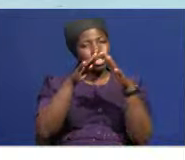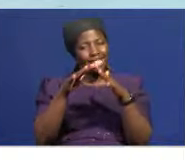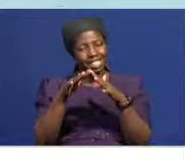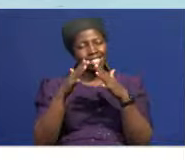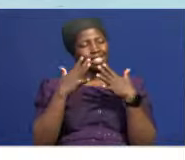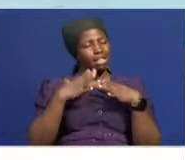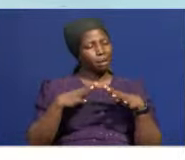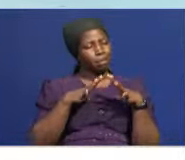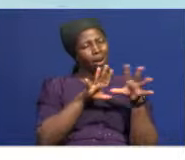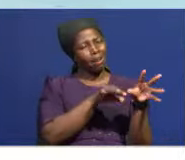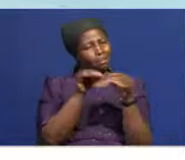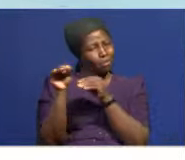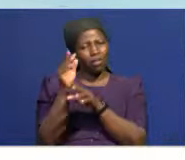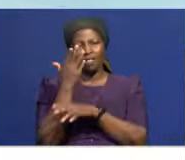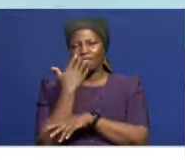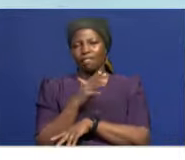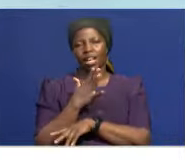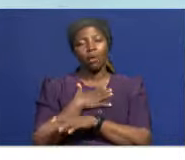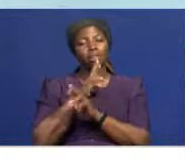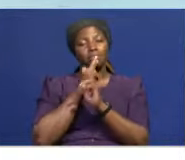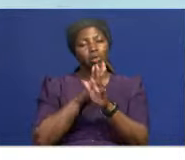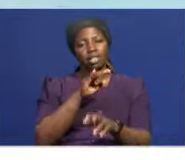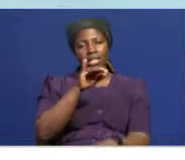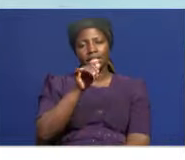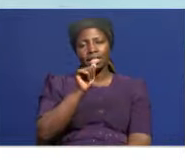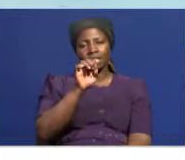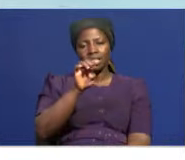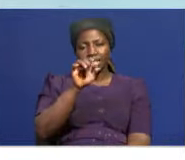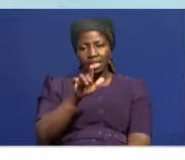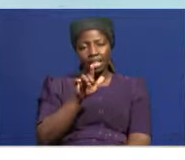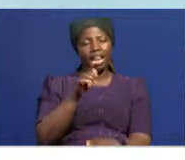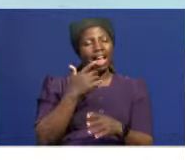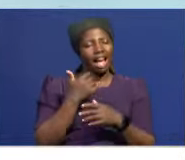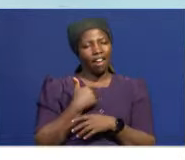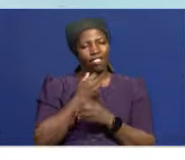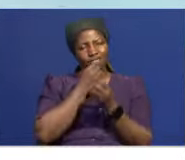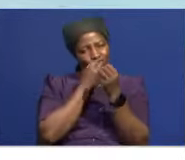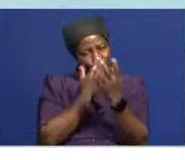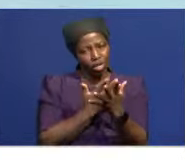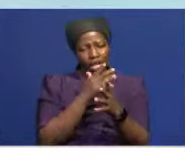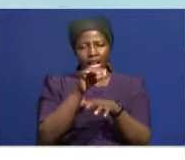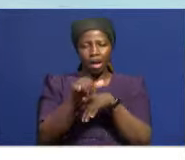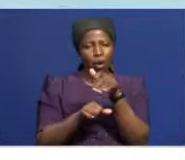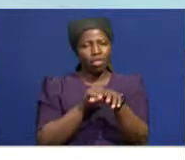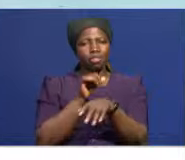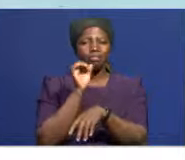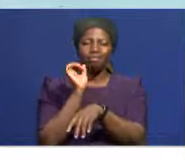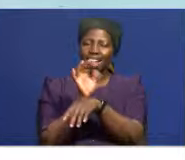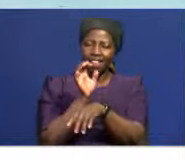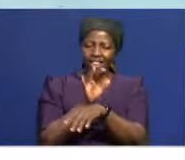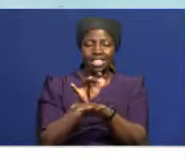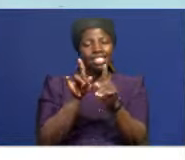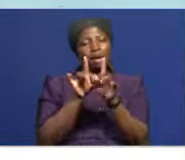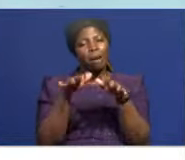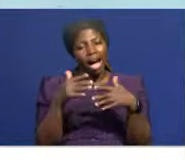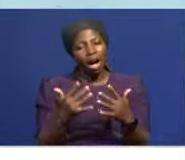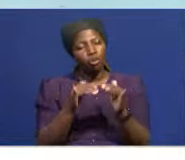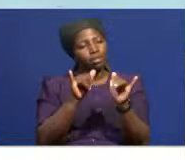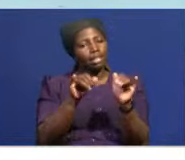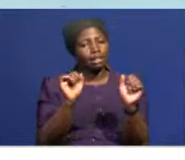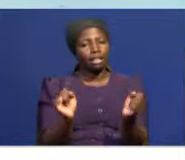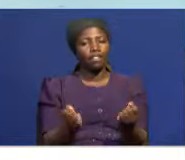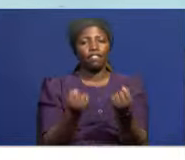reporter Jai Lopicho spent a bit of time and has the details of the advisory and how to keep